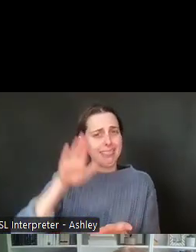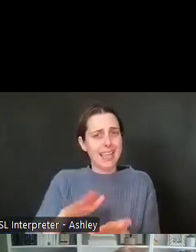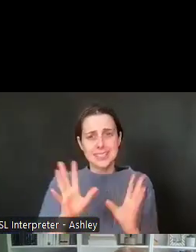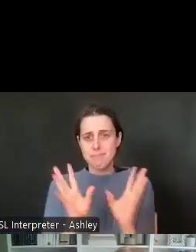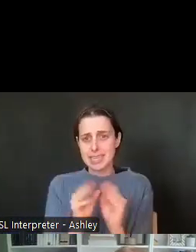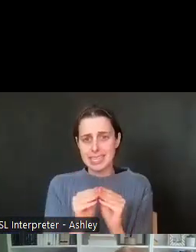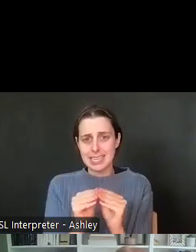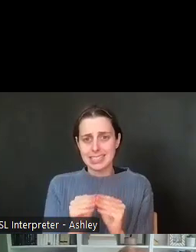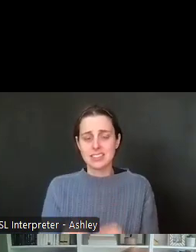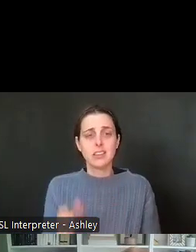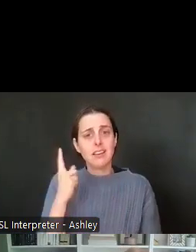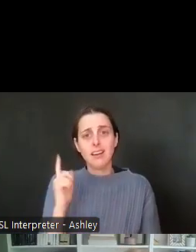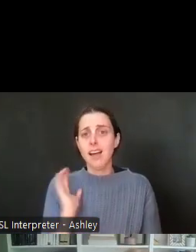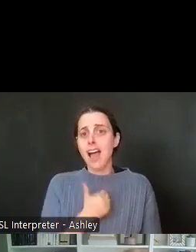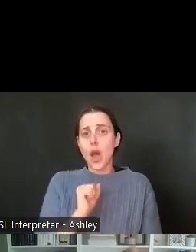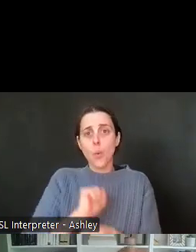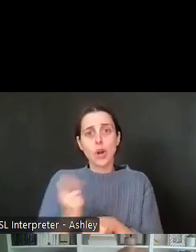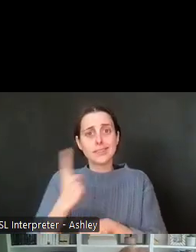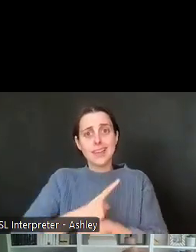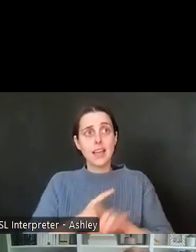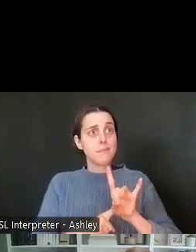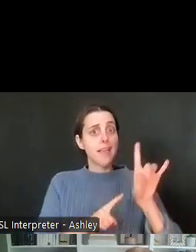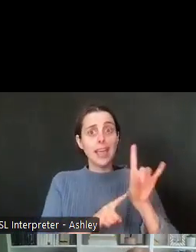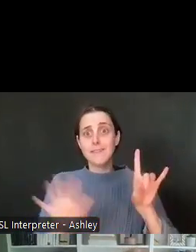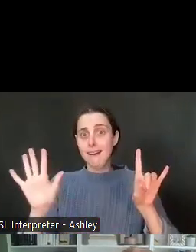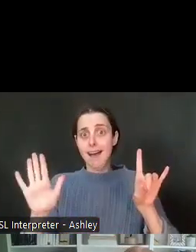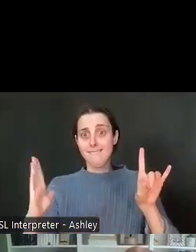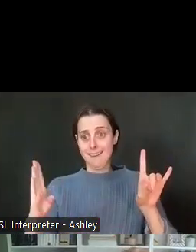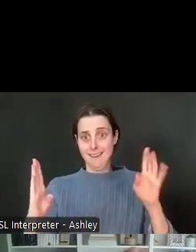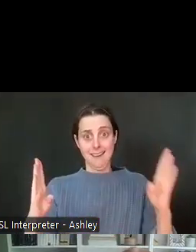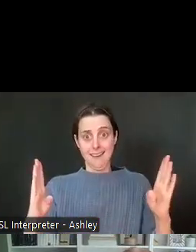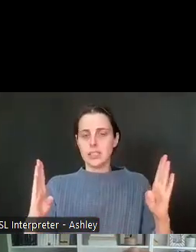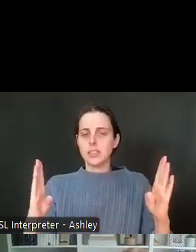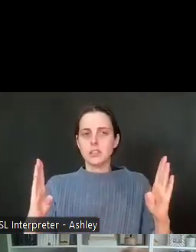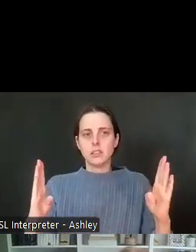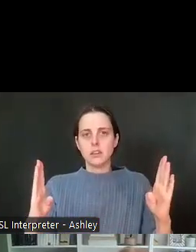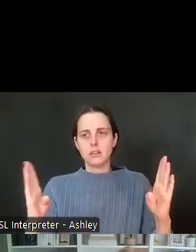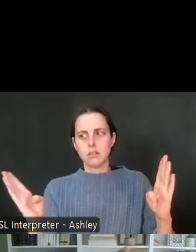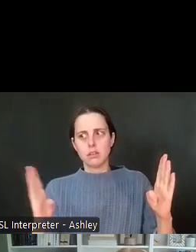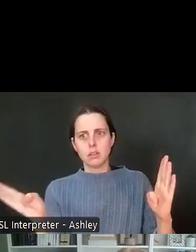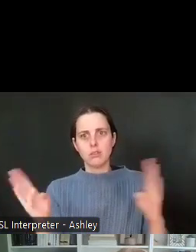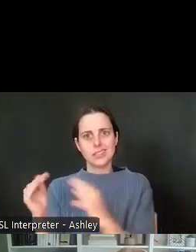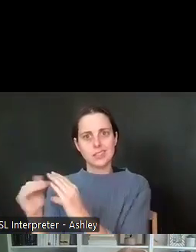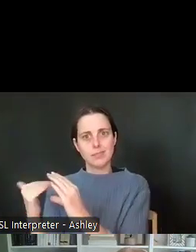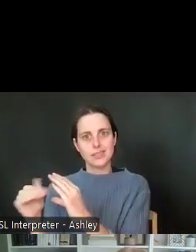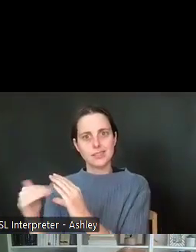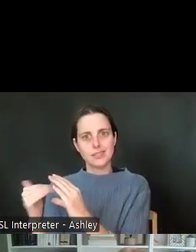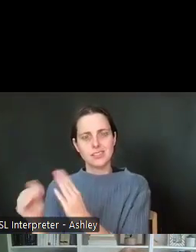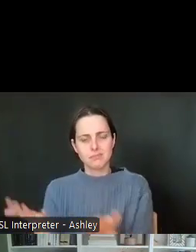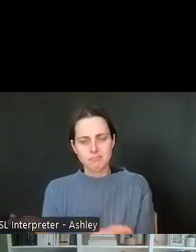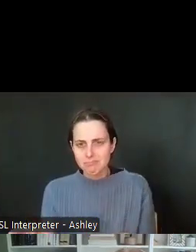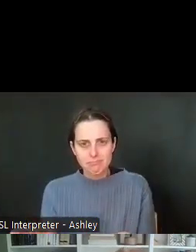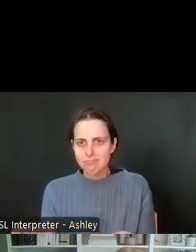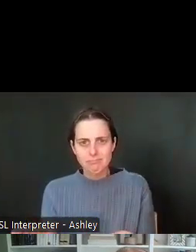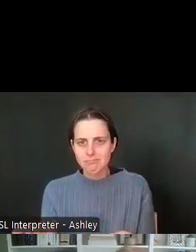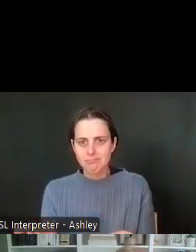from 8 to 5 if what we have is people doing hours and hours of email outside of that. How do we